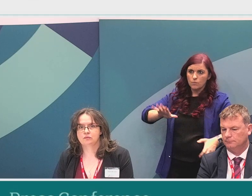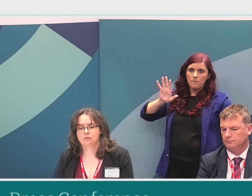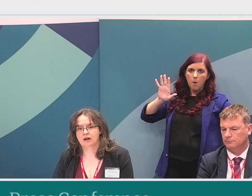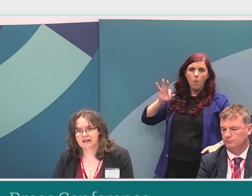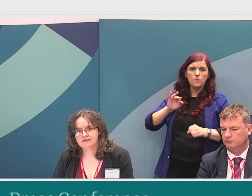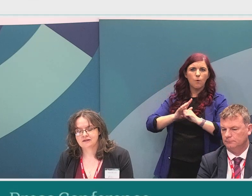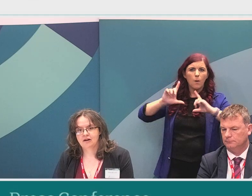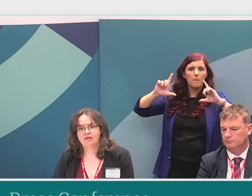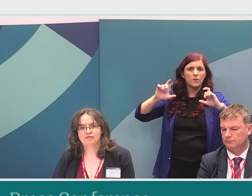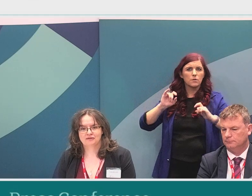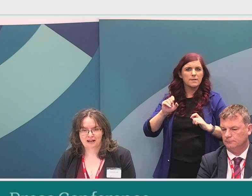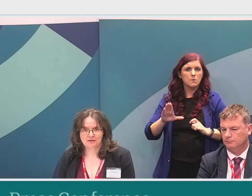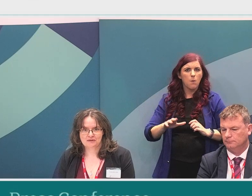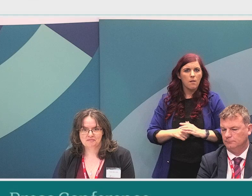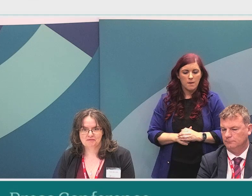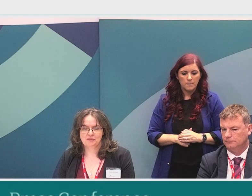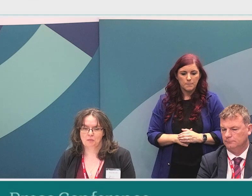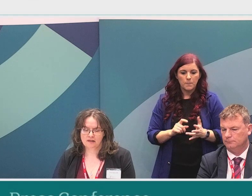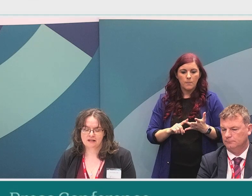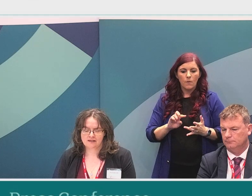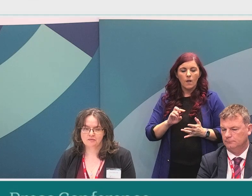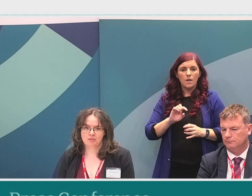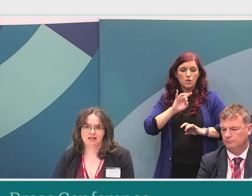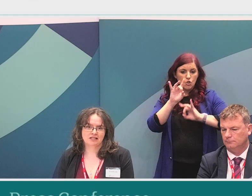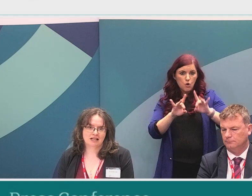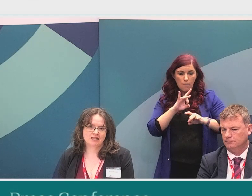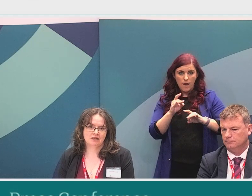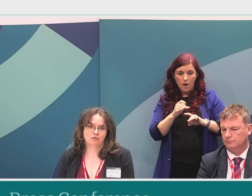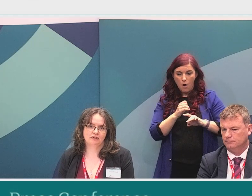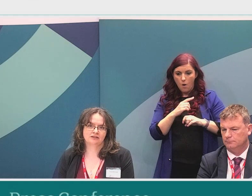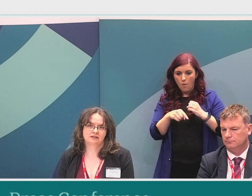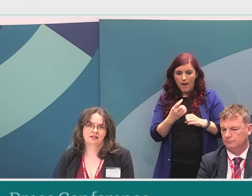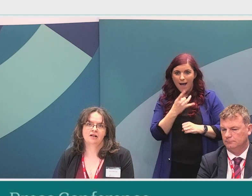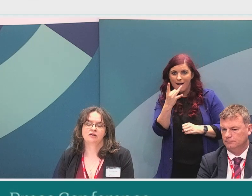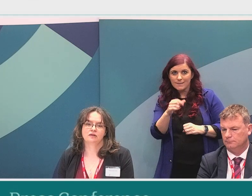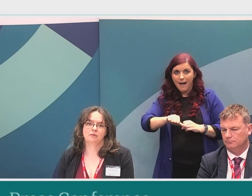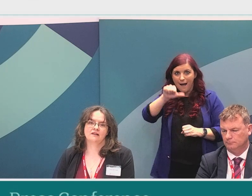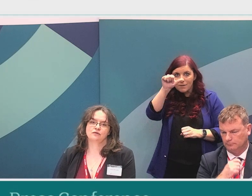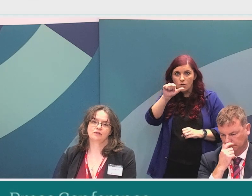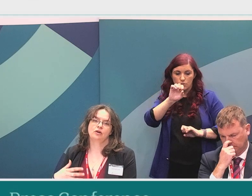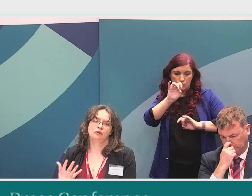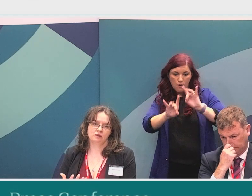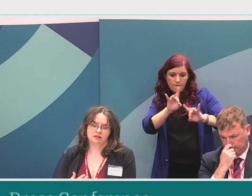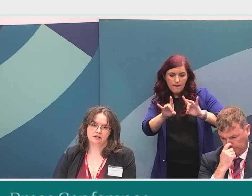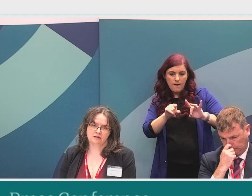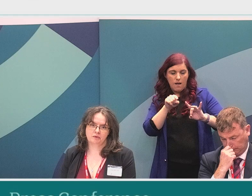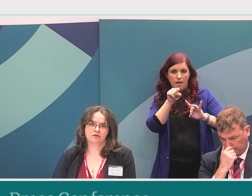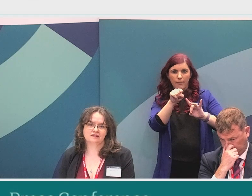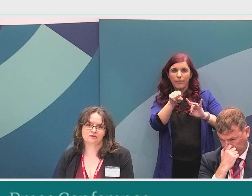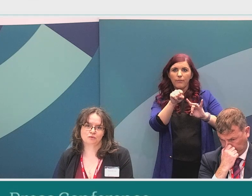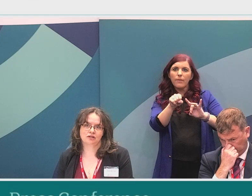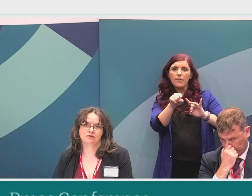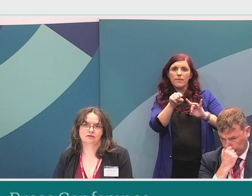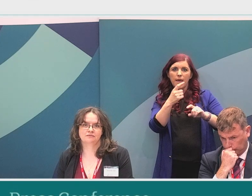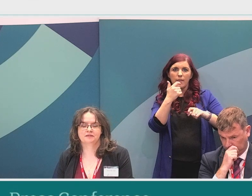Surveys were asked of adults, so it was asked of people aged 18 and over. So they were asked to recall their experiences